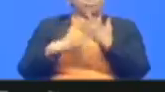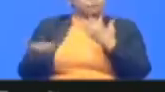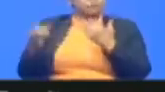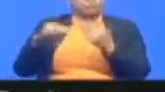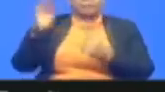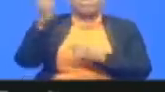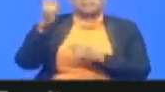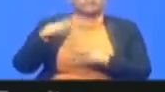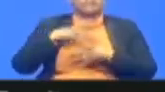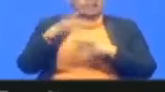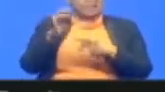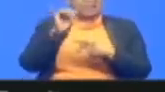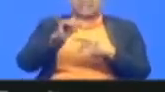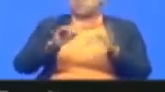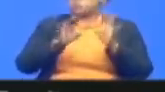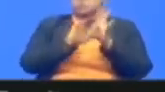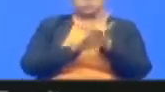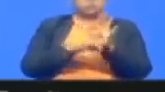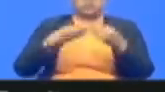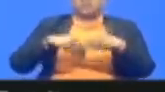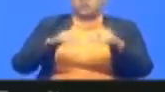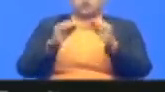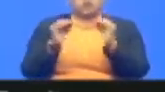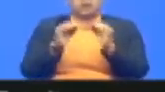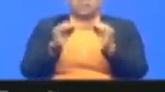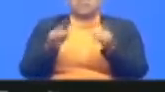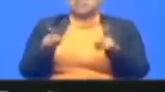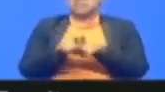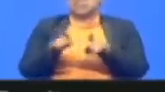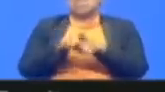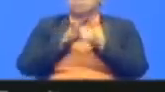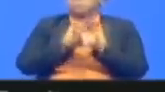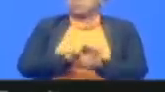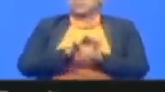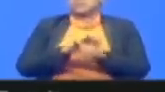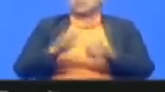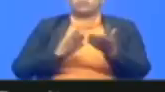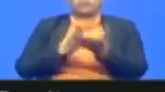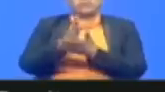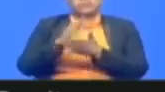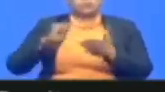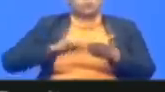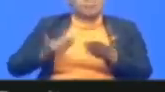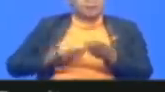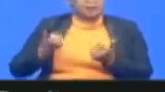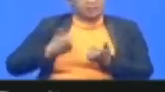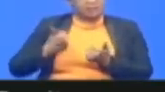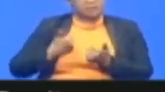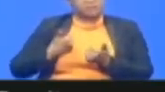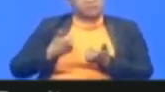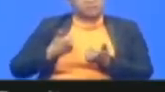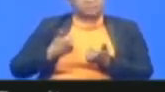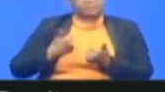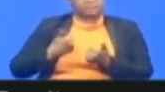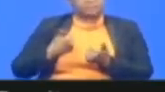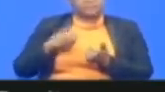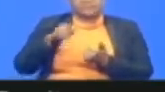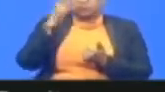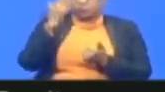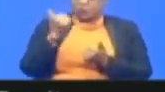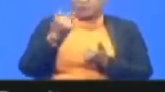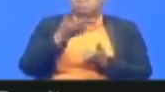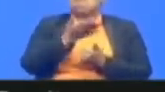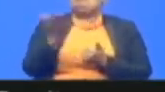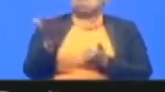was unconstitutional and infringed on the rights of women and girls. That's right. The ruling that abortion is